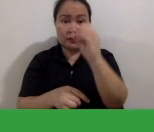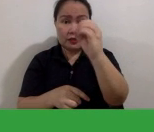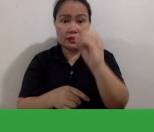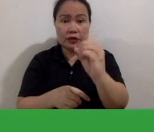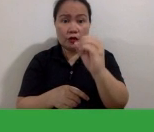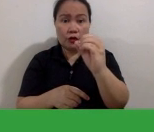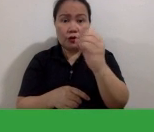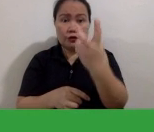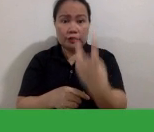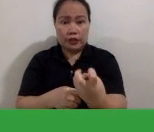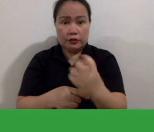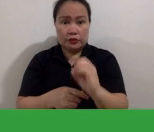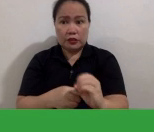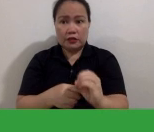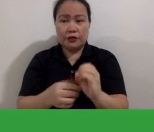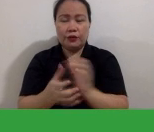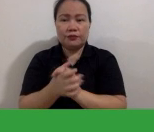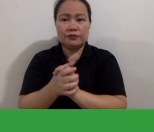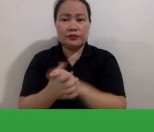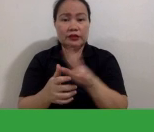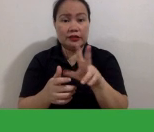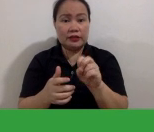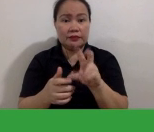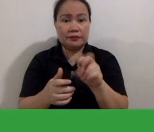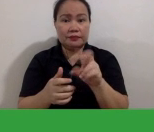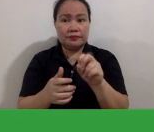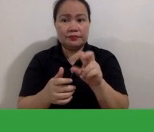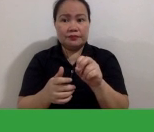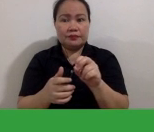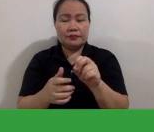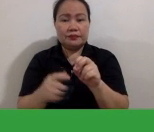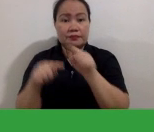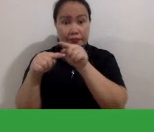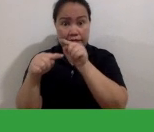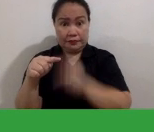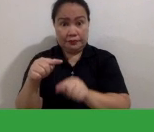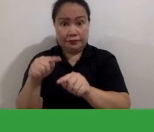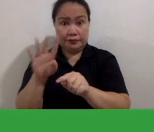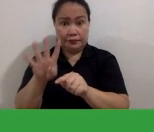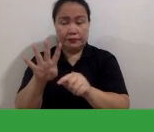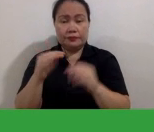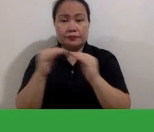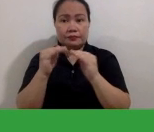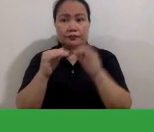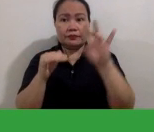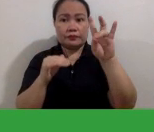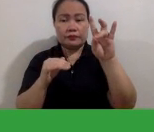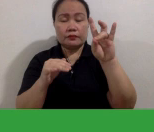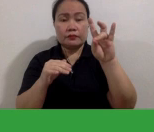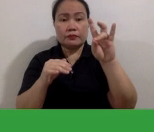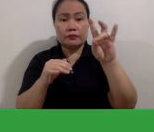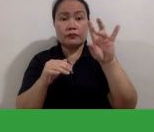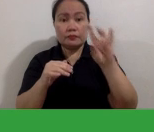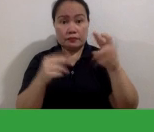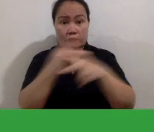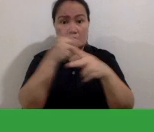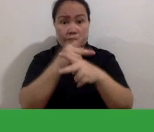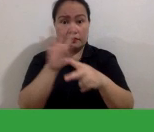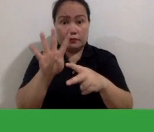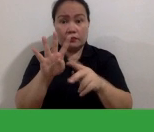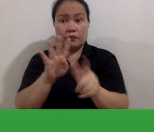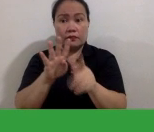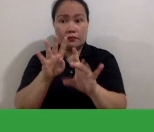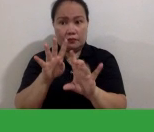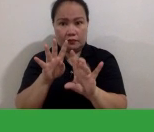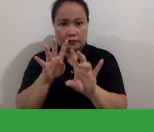point dyan and then magbaborrow tayo ng 0. So bring down 0. 30 divided by 4, that is 7.